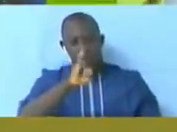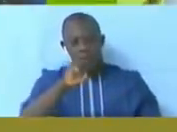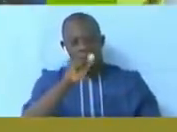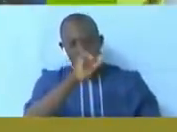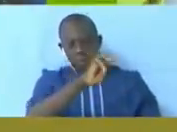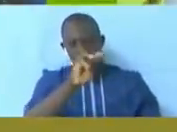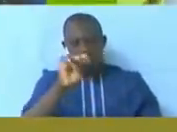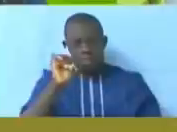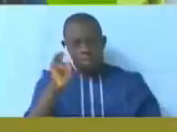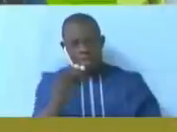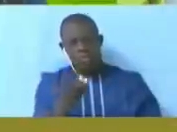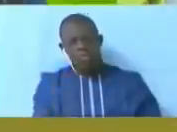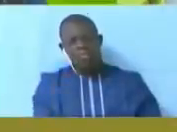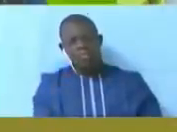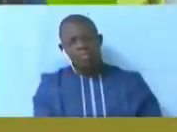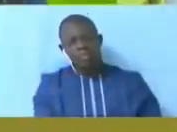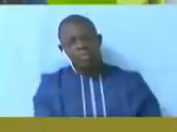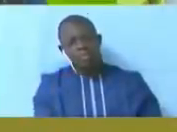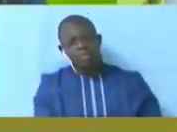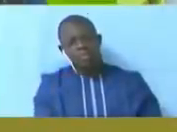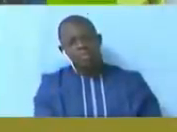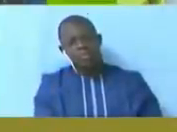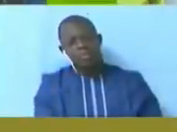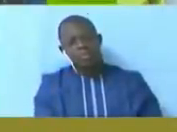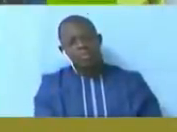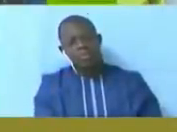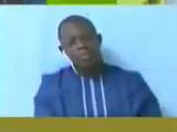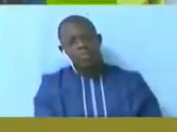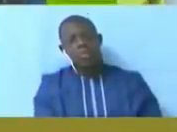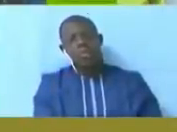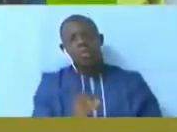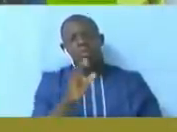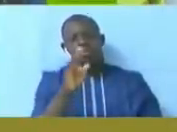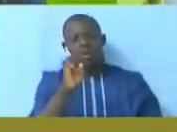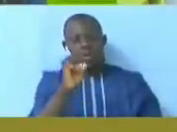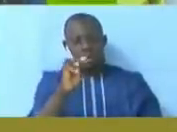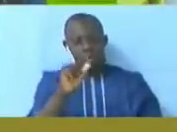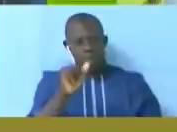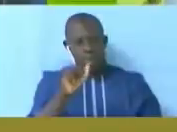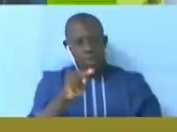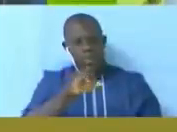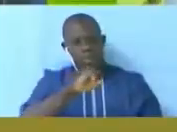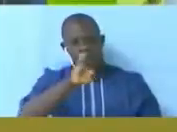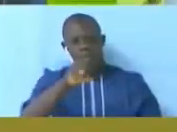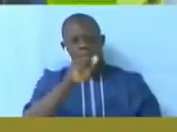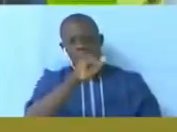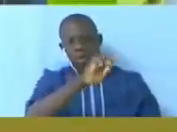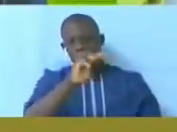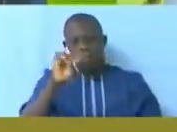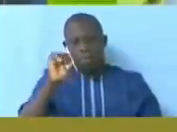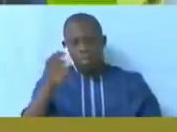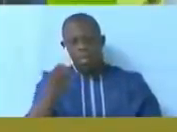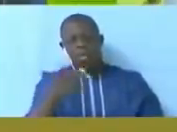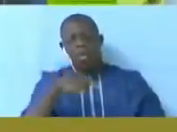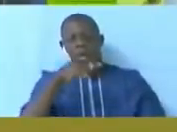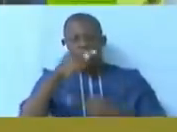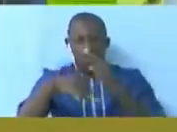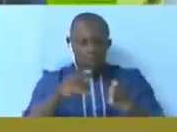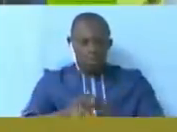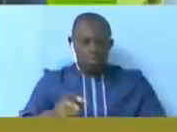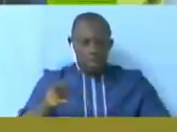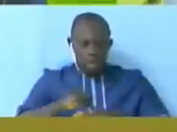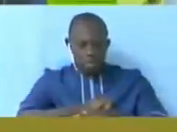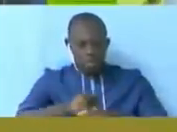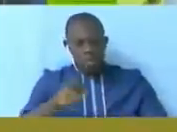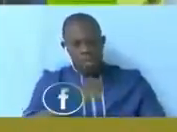Okay. Usman was charged with the offense of economic crime. Usman yar tumiro men denga kangoda wala mnyi tego fankotinya ayo barata